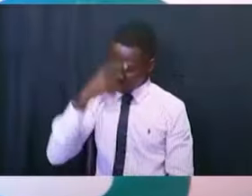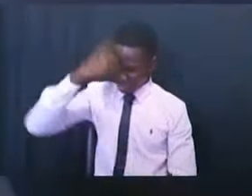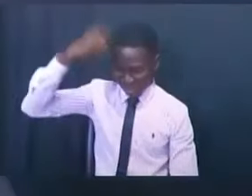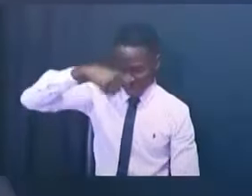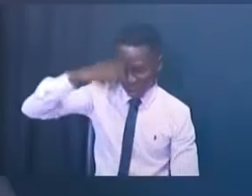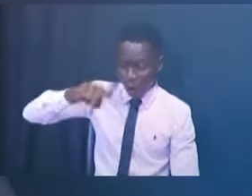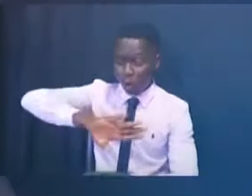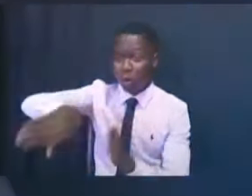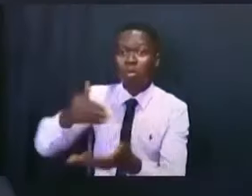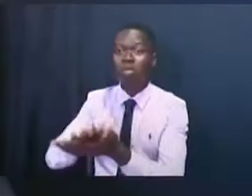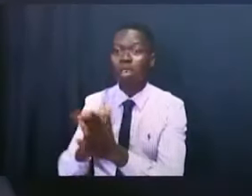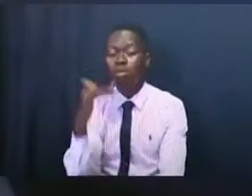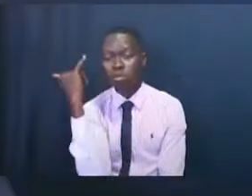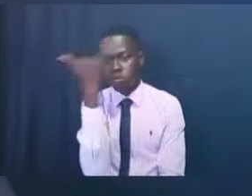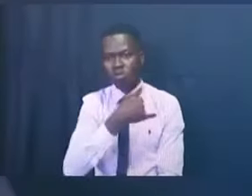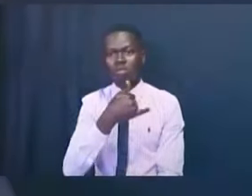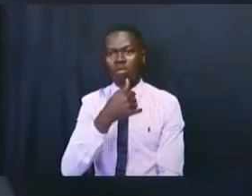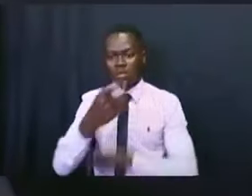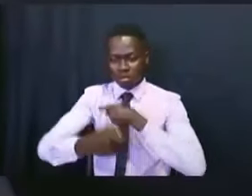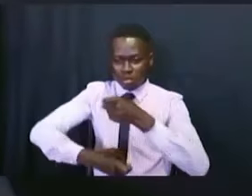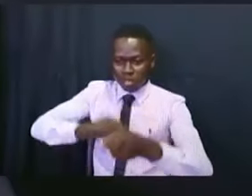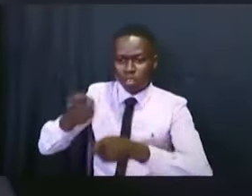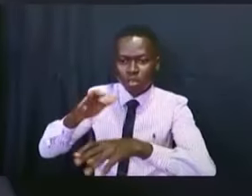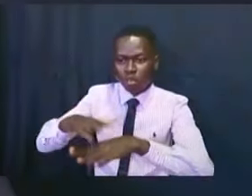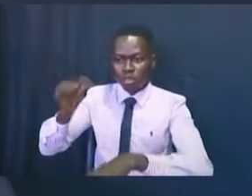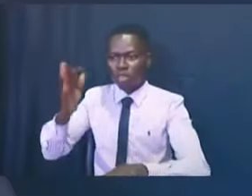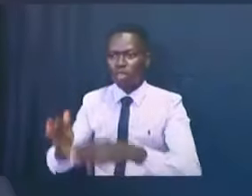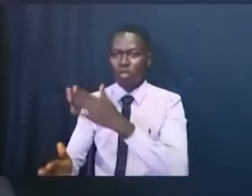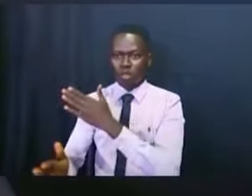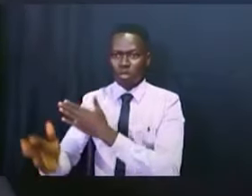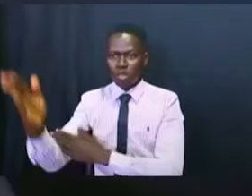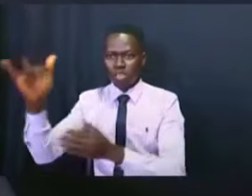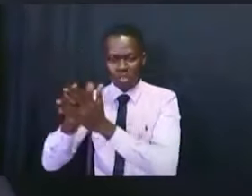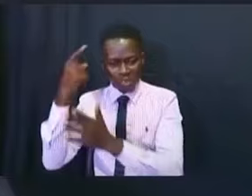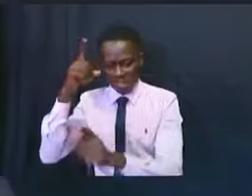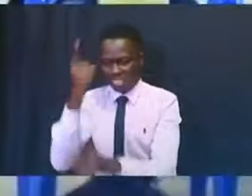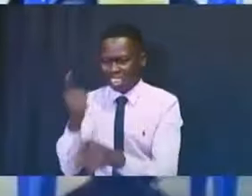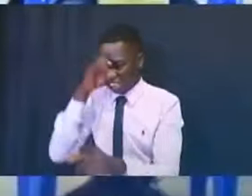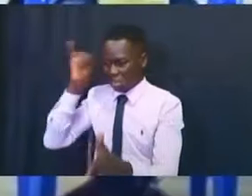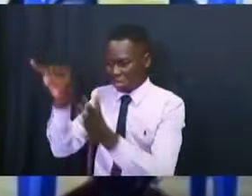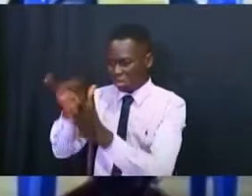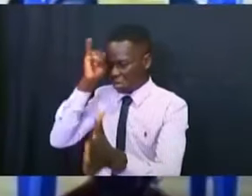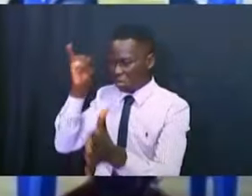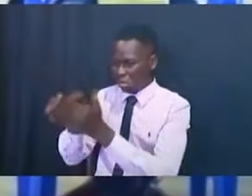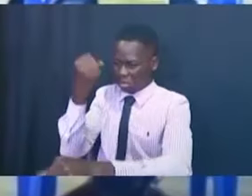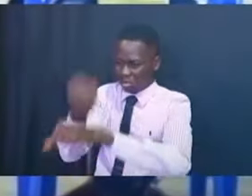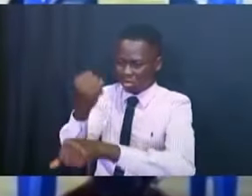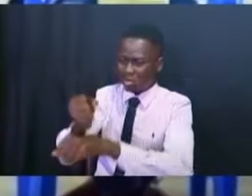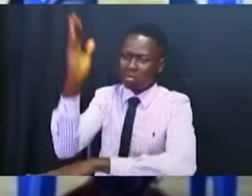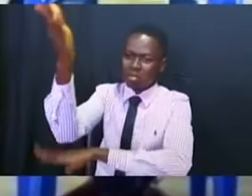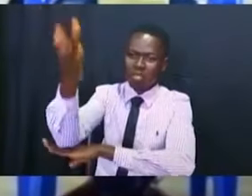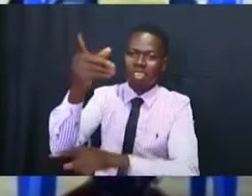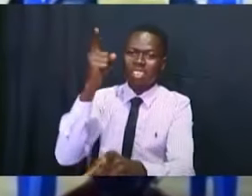became fools, and exchanged the glory of the immortal God for images made to look like